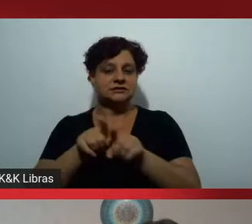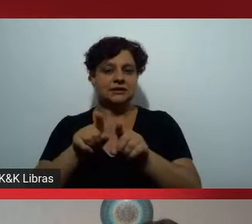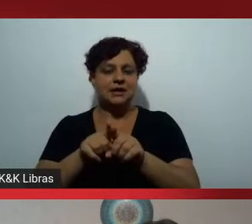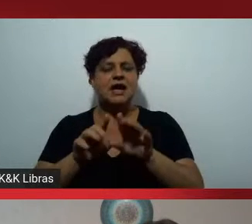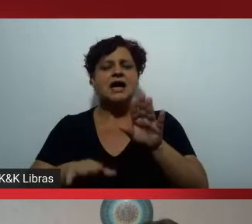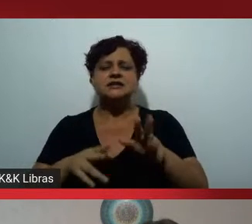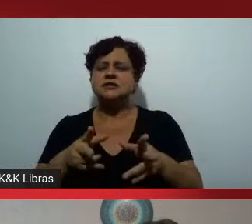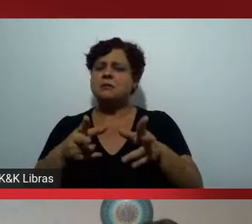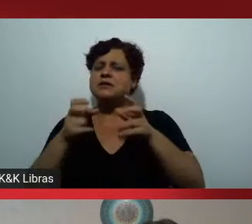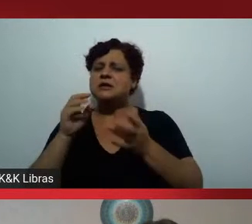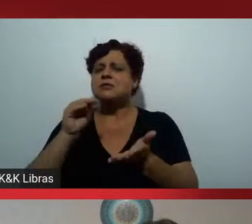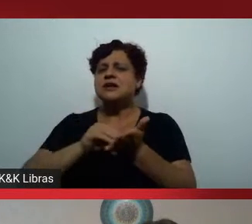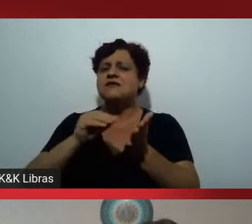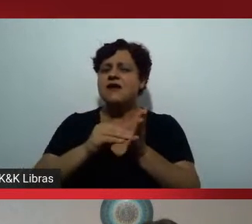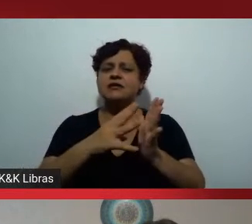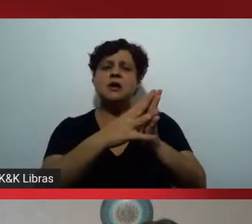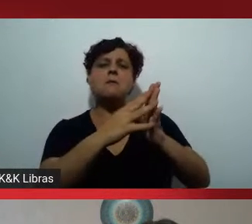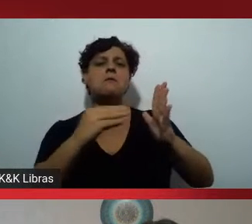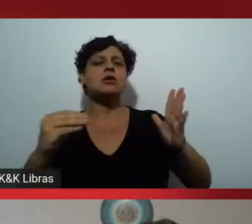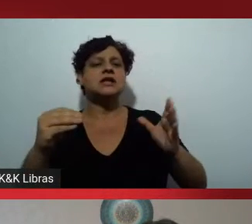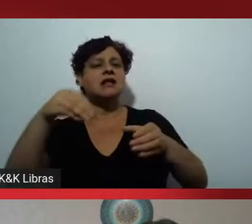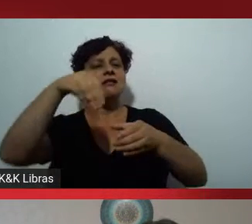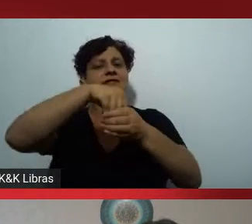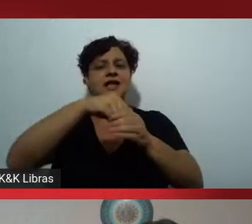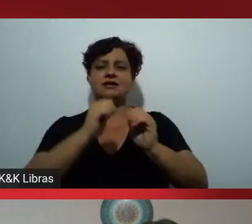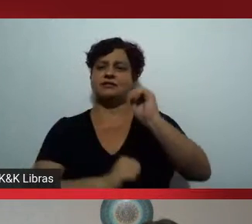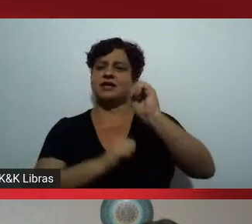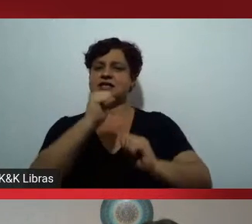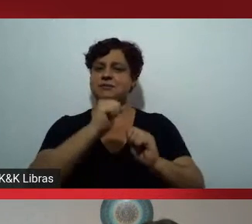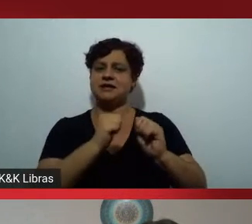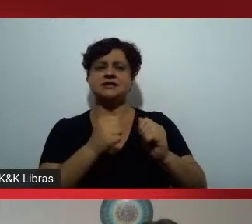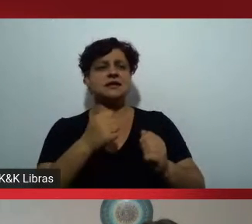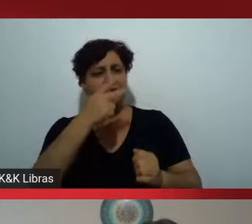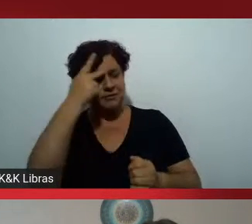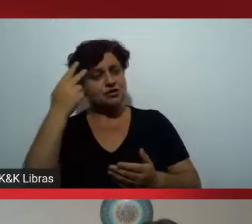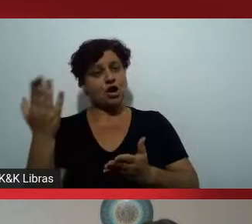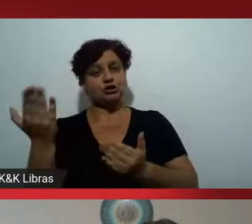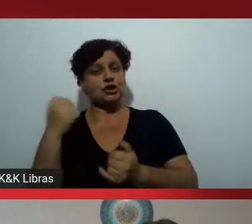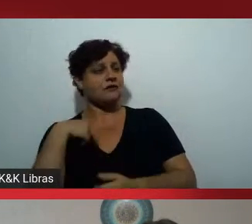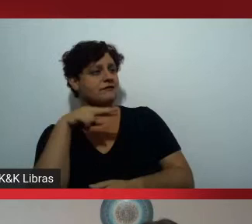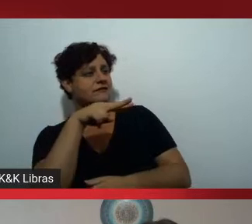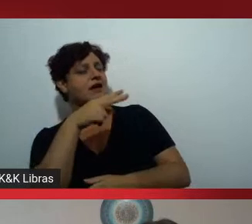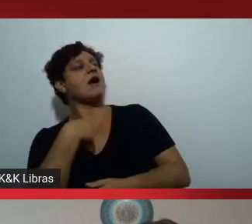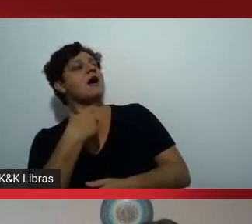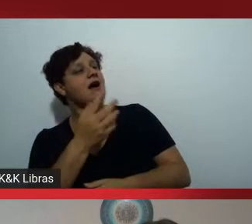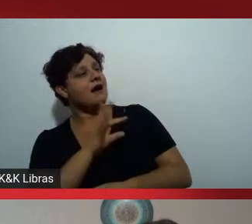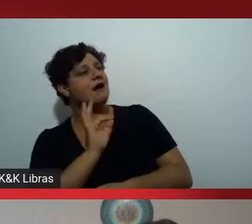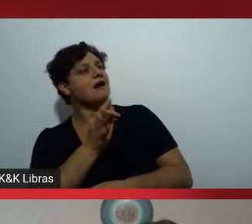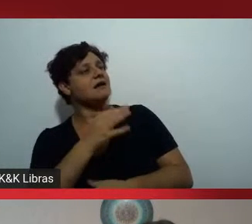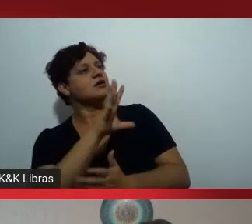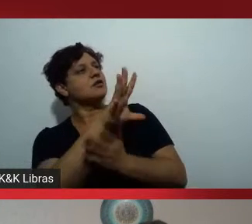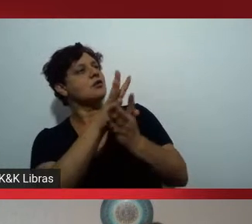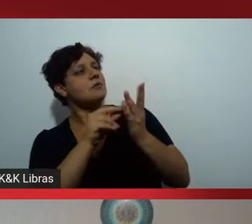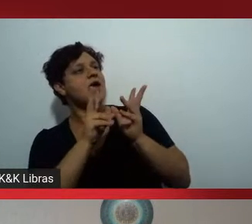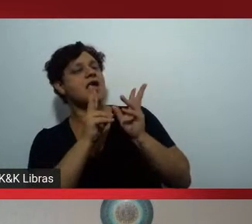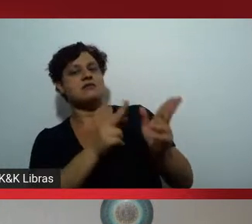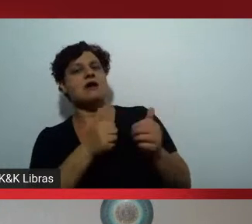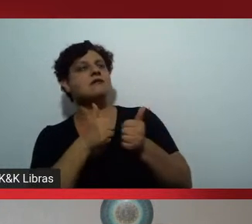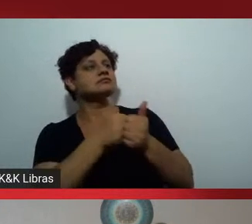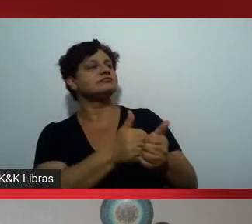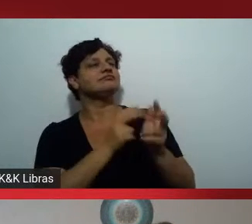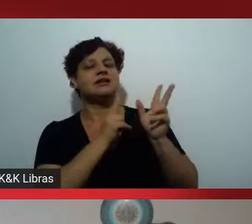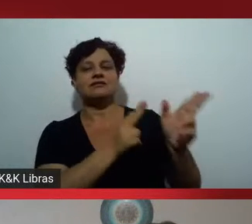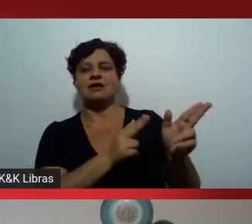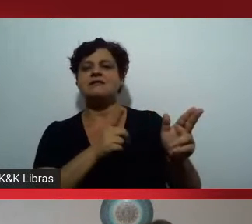organizations. So I think there are multiple factors that can create some barriers for success. Thank you,